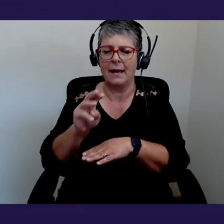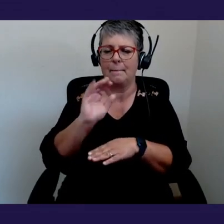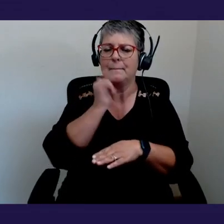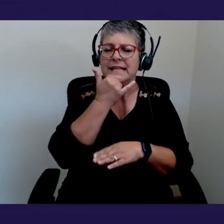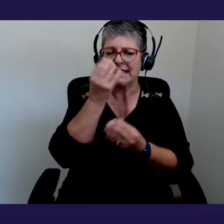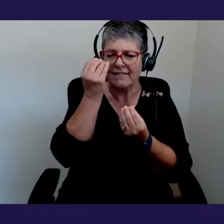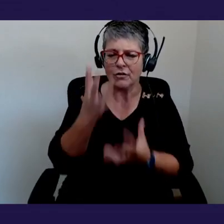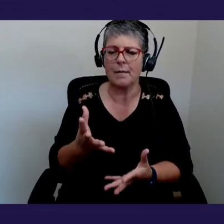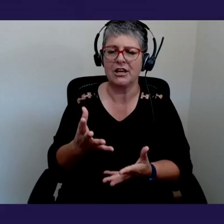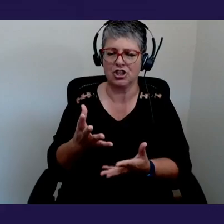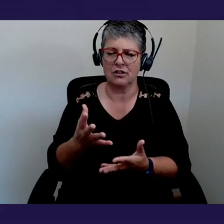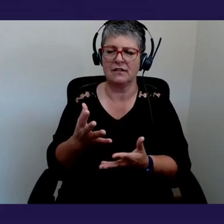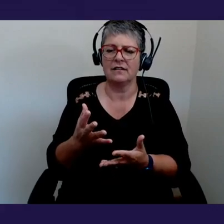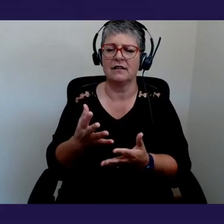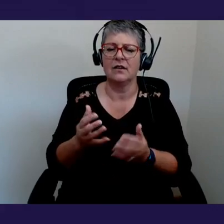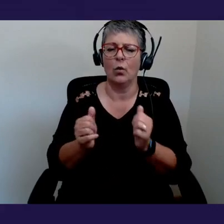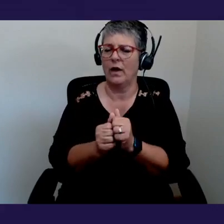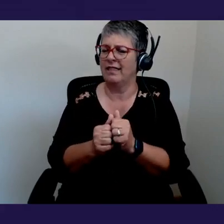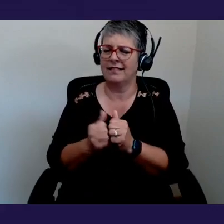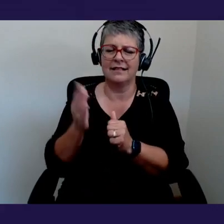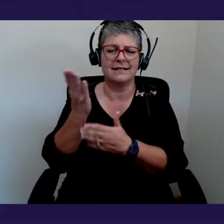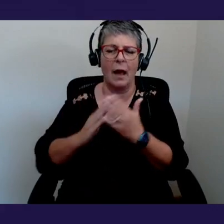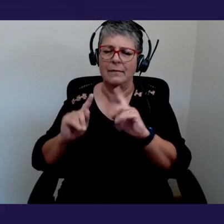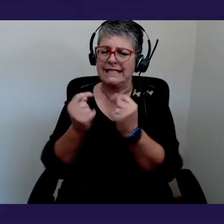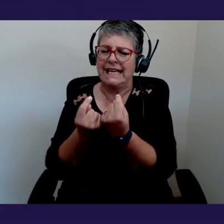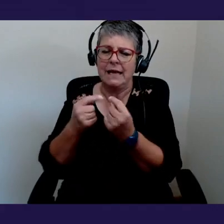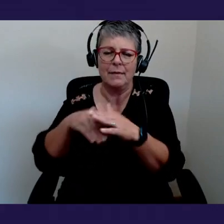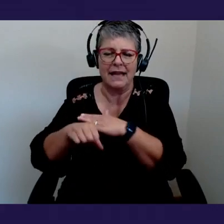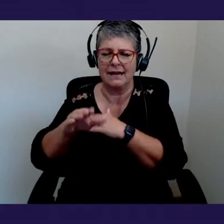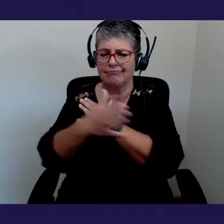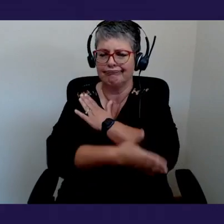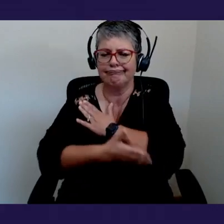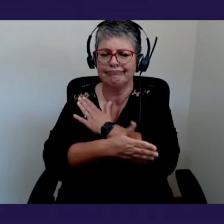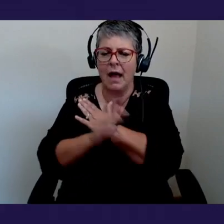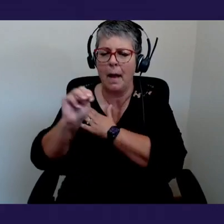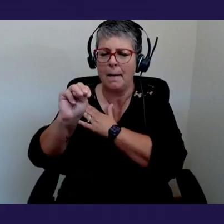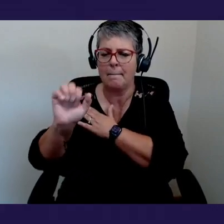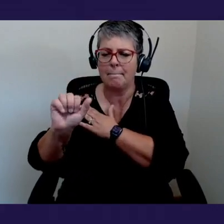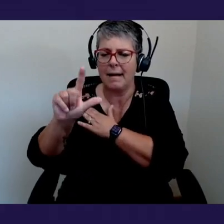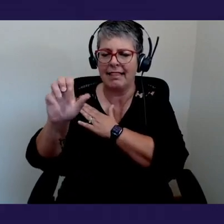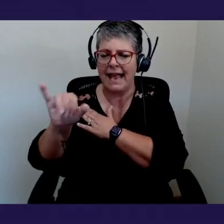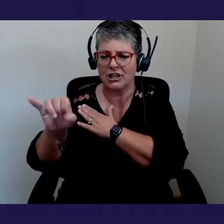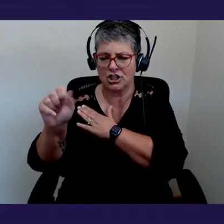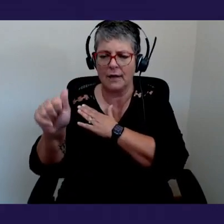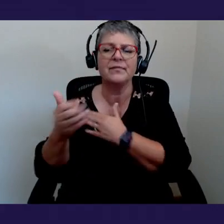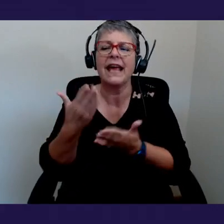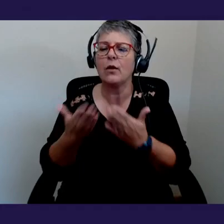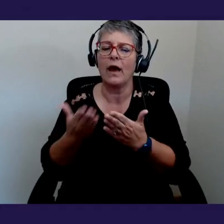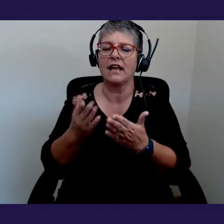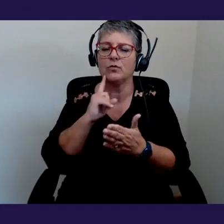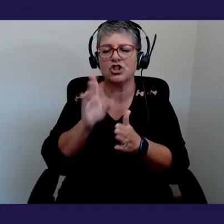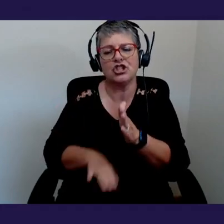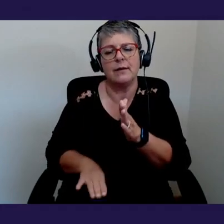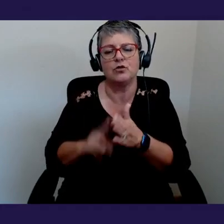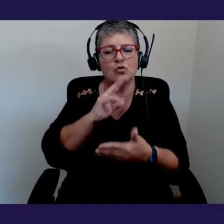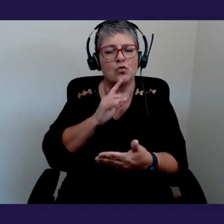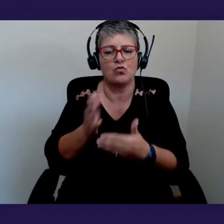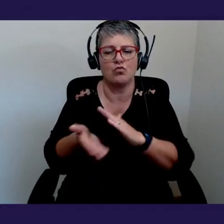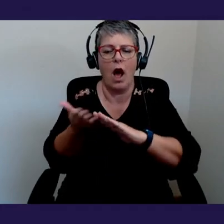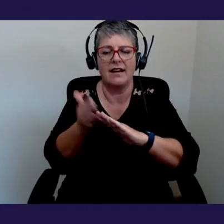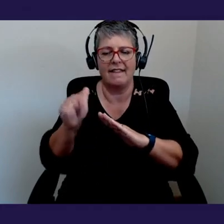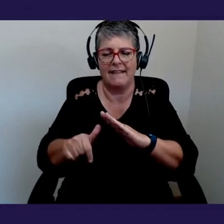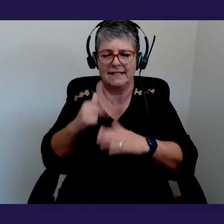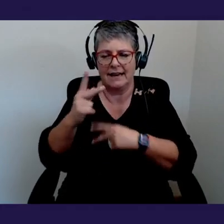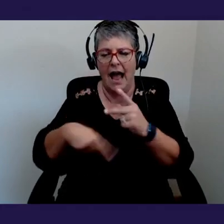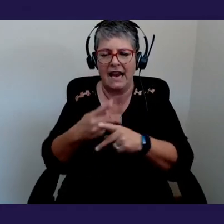Malaysia, and we found that it works well. And the way it's set up makes it cheap to run these kinds of studies. So the analytical approaches we're